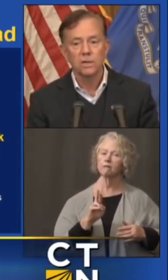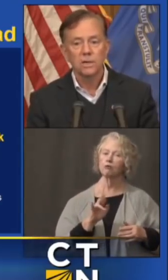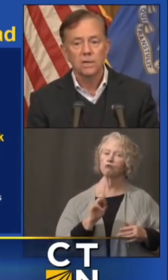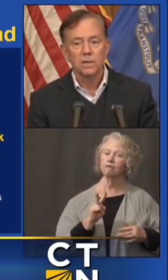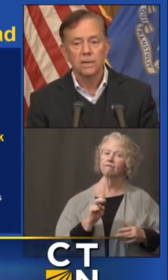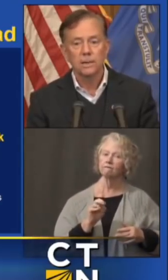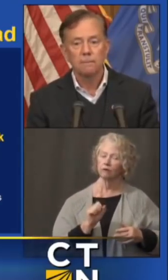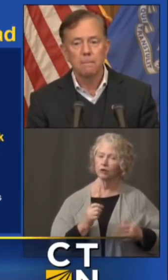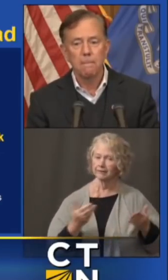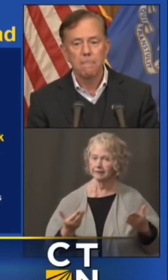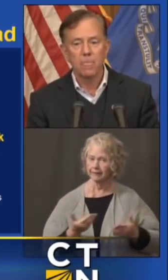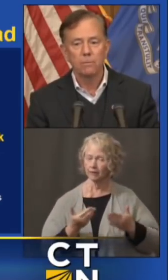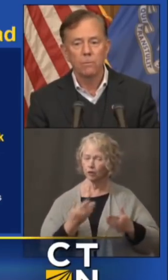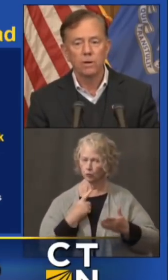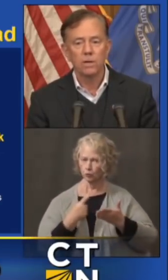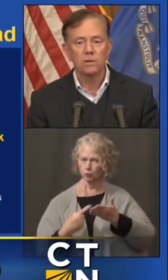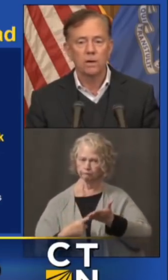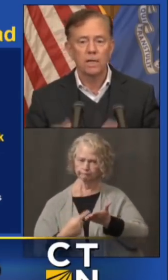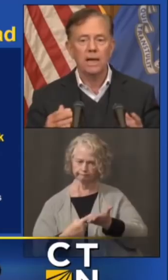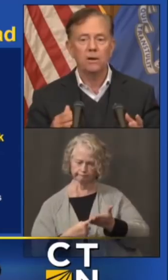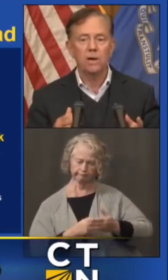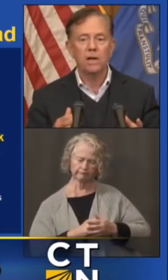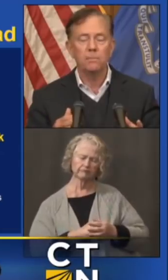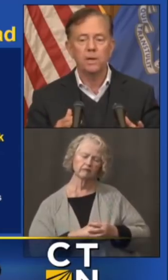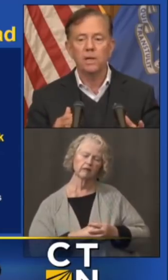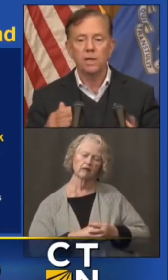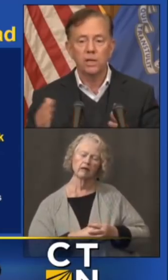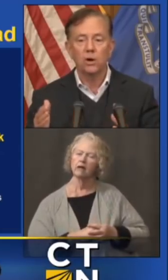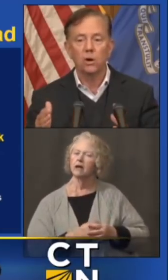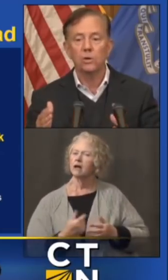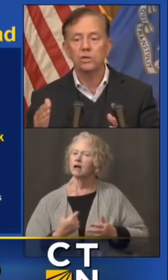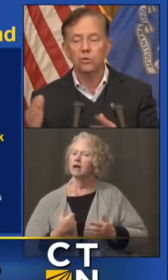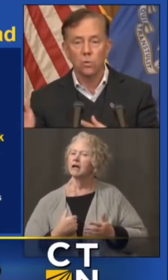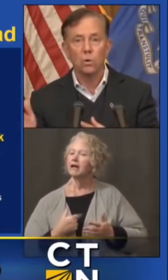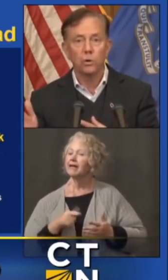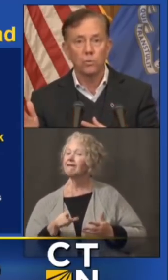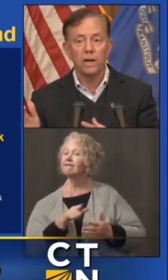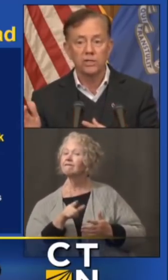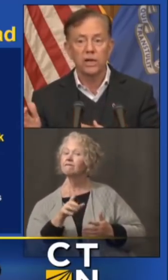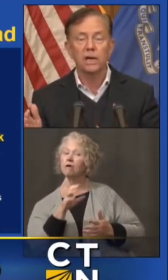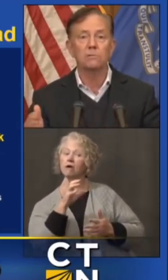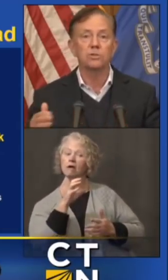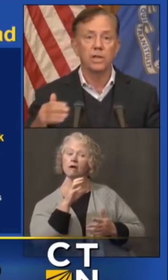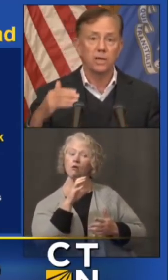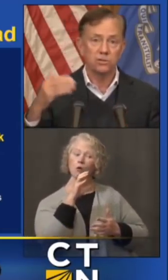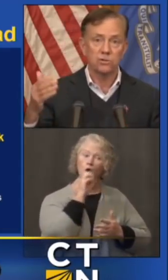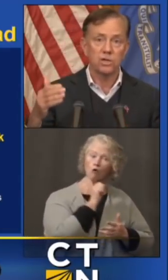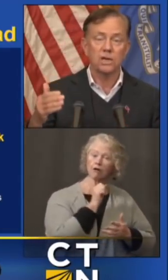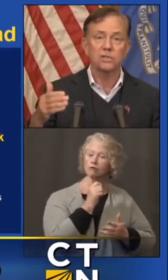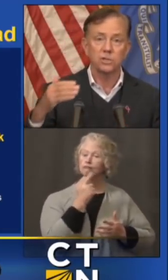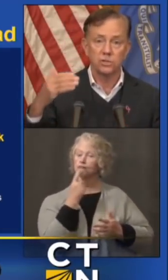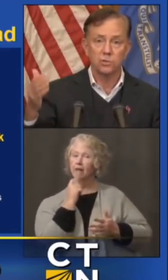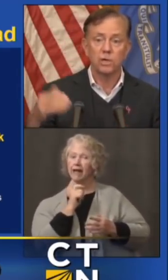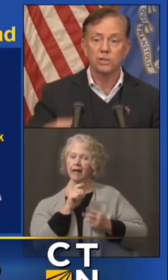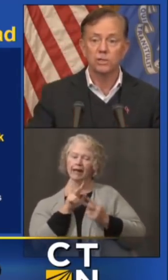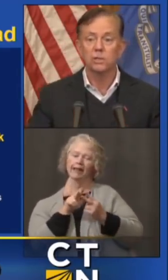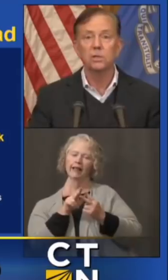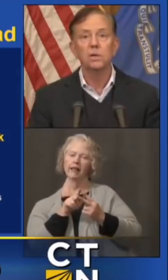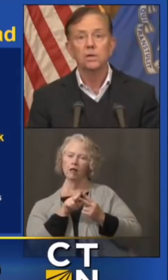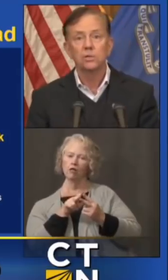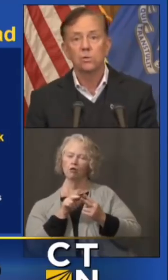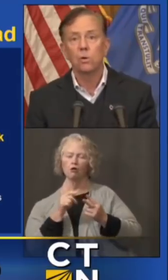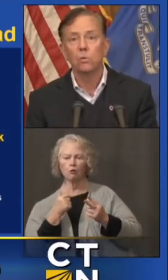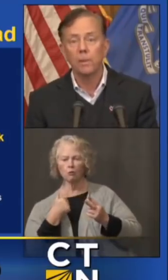us. We're going to allow anybody in the orange or the red towns to exercise the